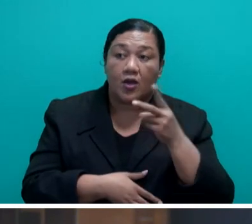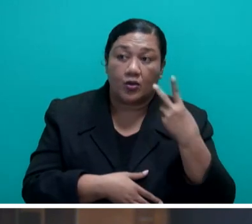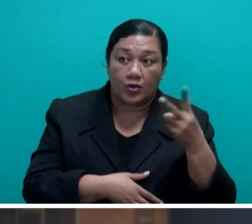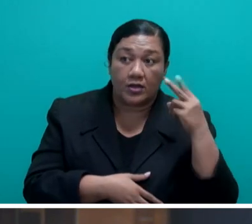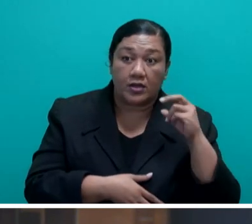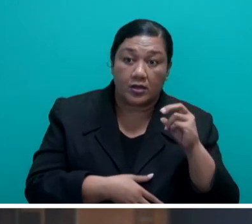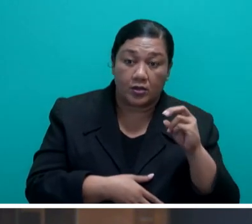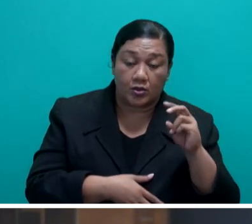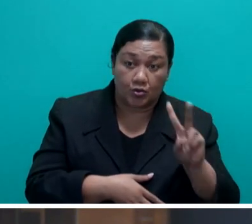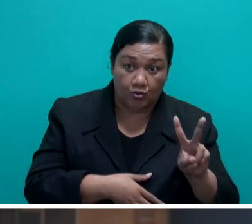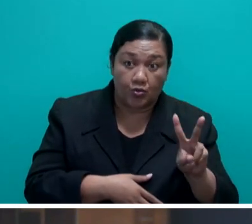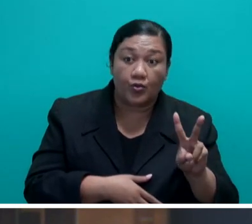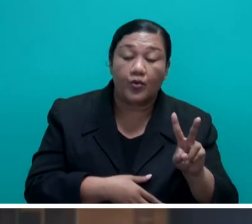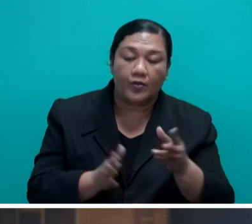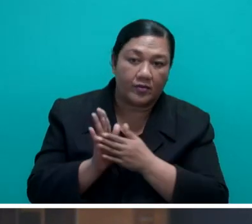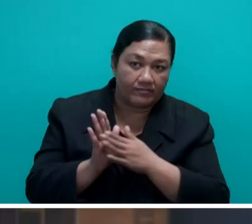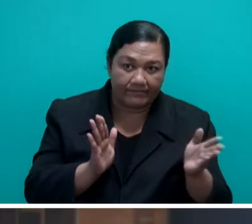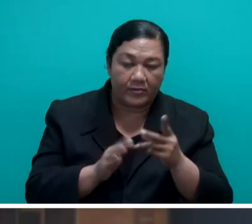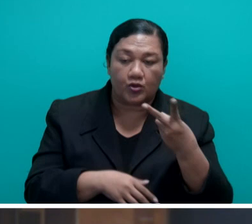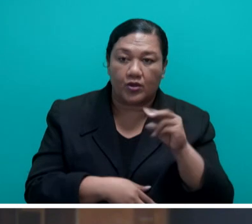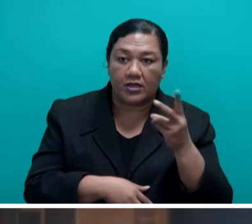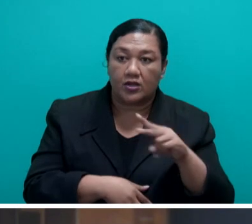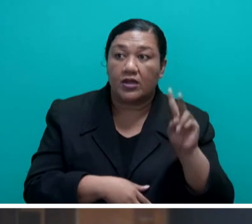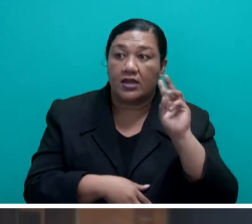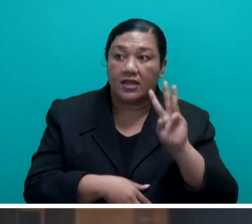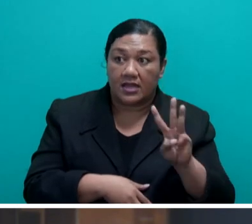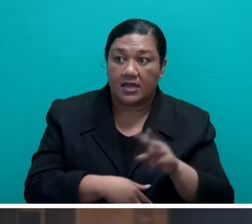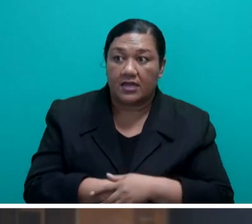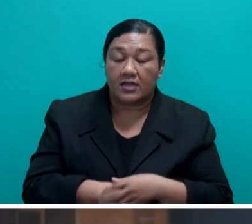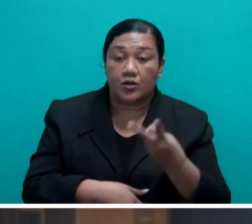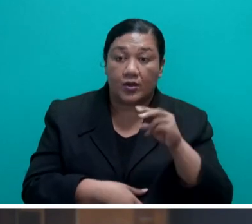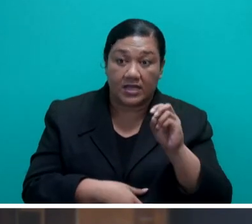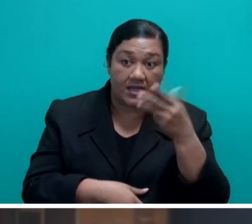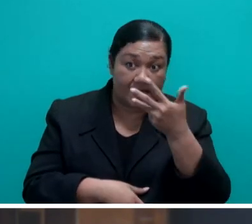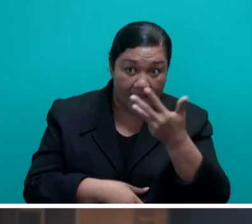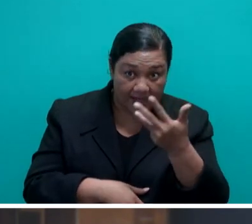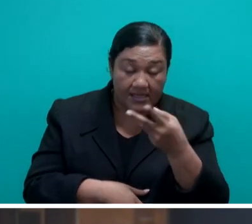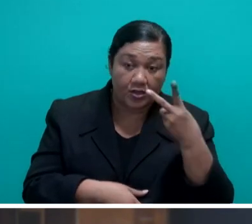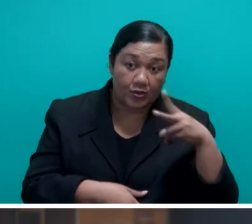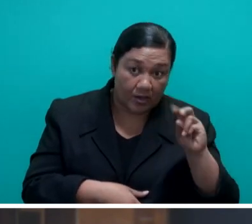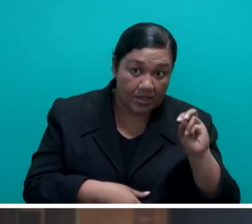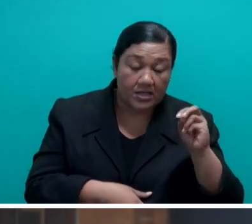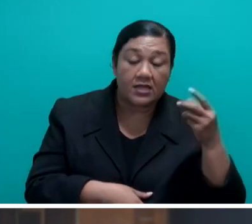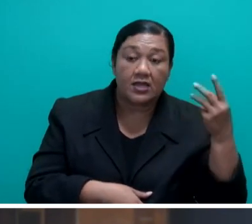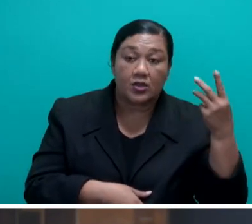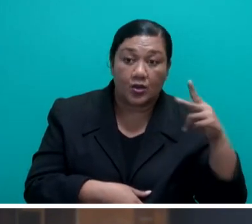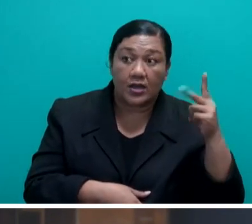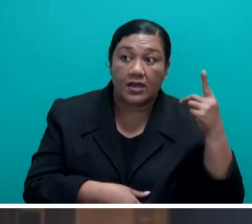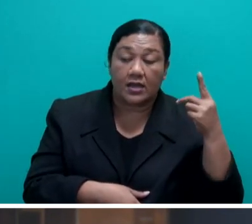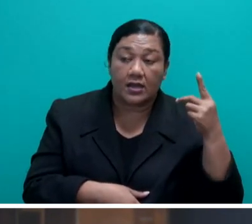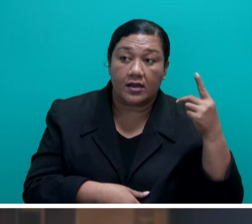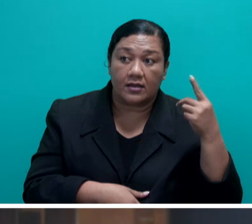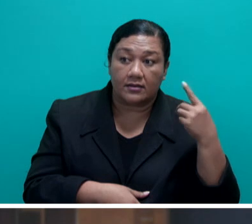2022-2023 period. During the period 2019 to 2021, Australia provided